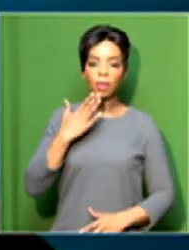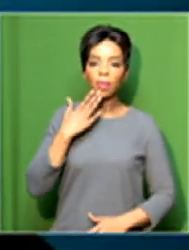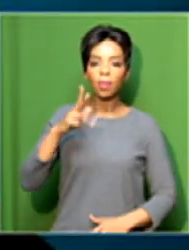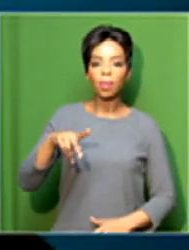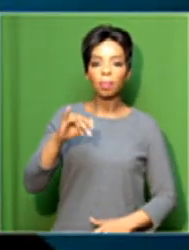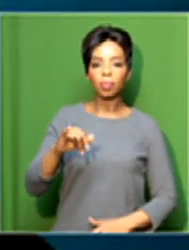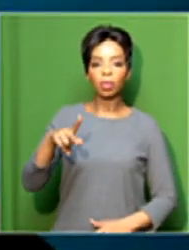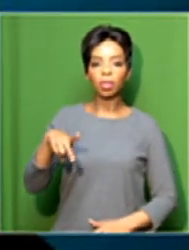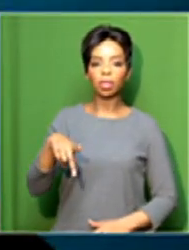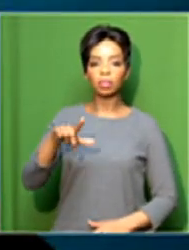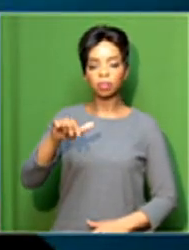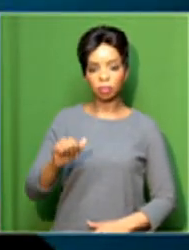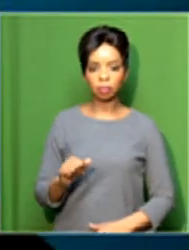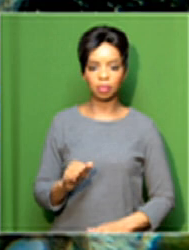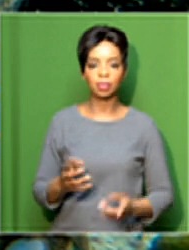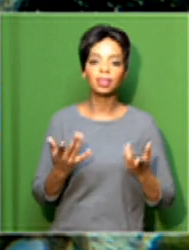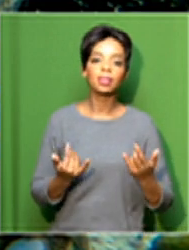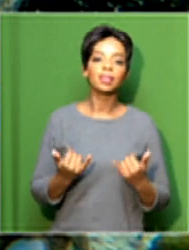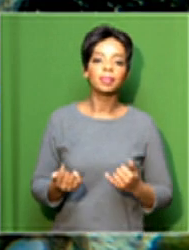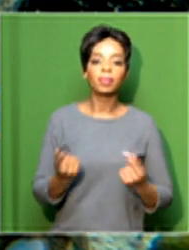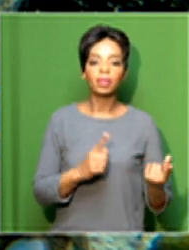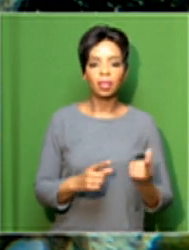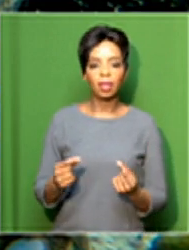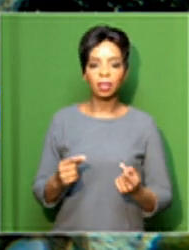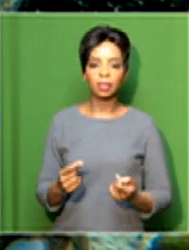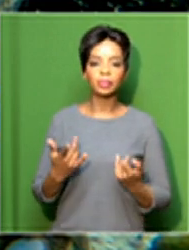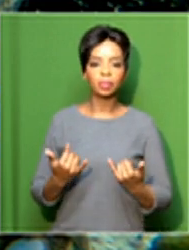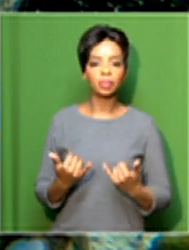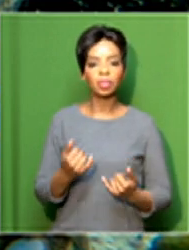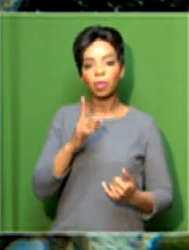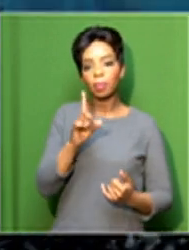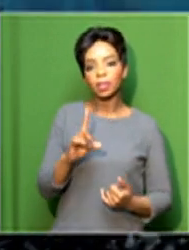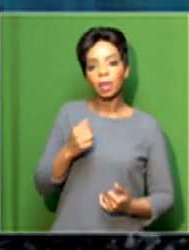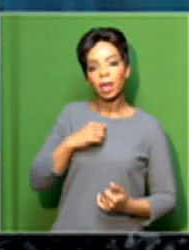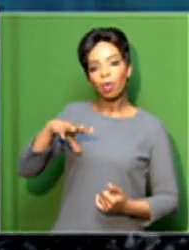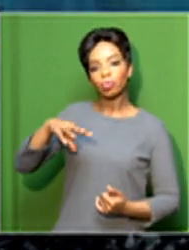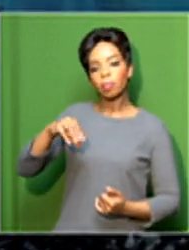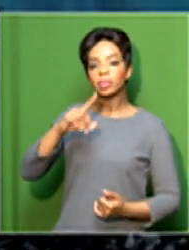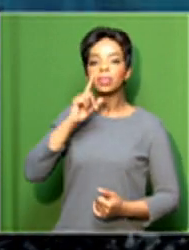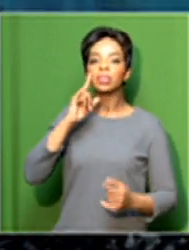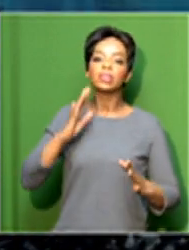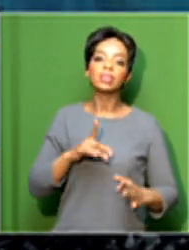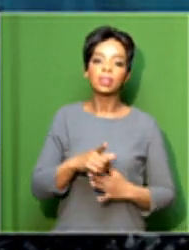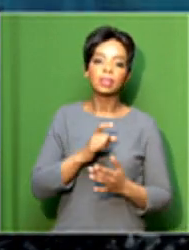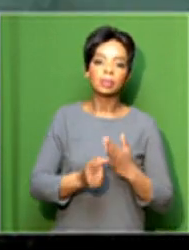and we were just in conversation with her about their new documentary, My Octopus Teacher, that's premiering tomorrow on Netflix.